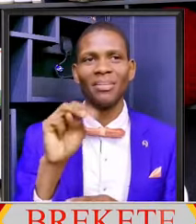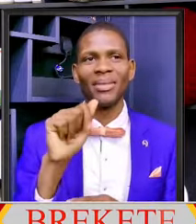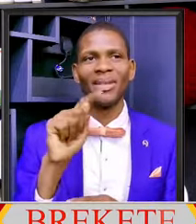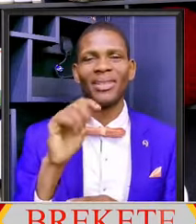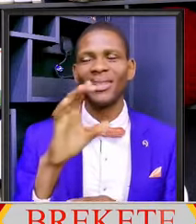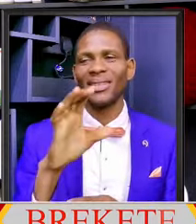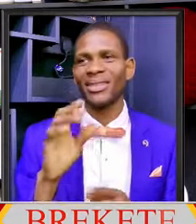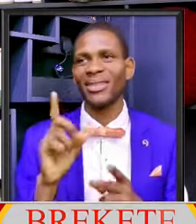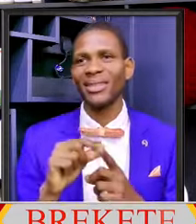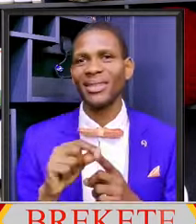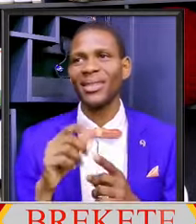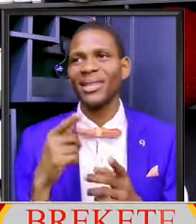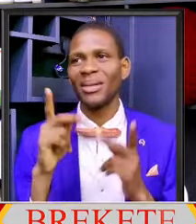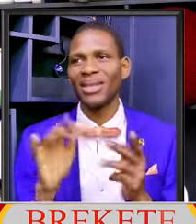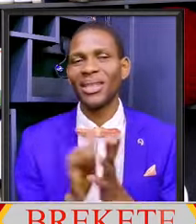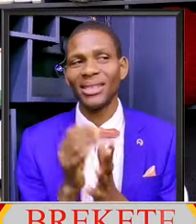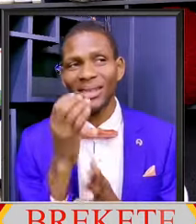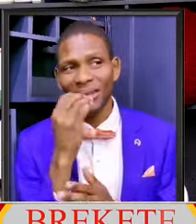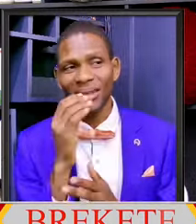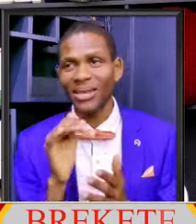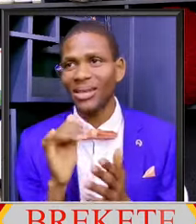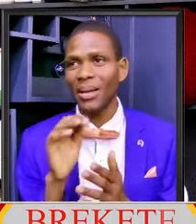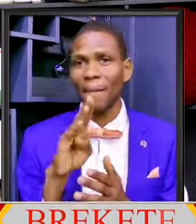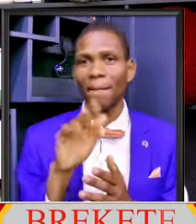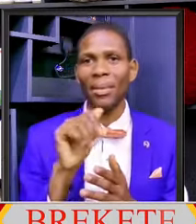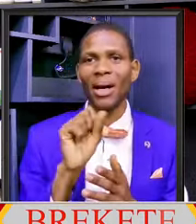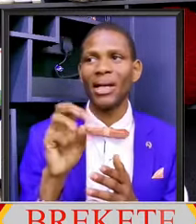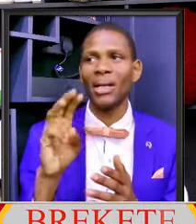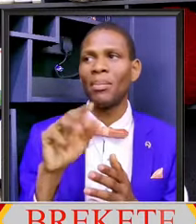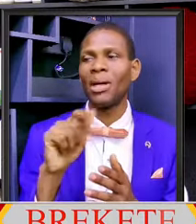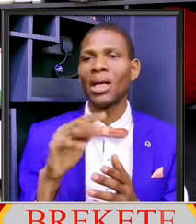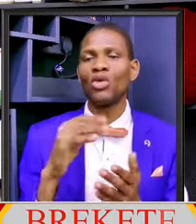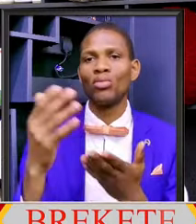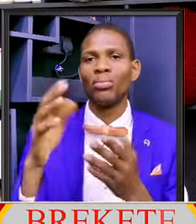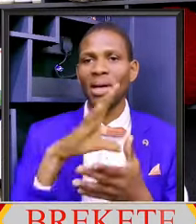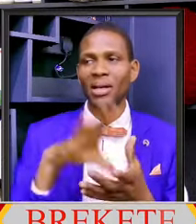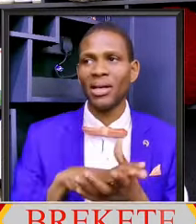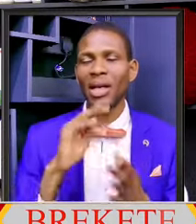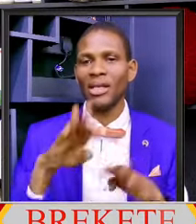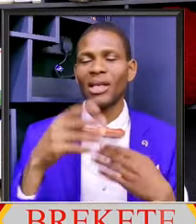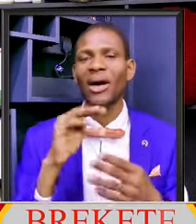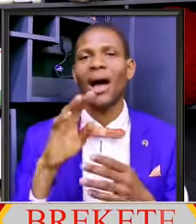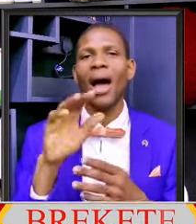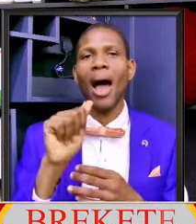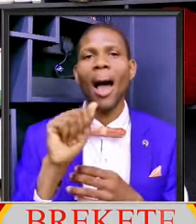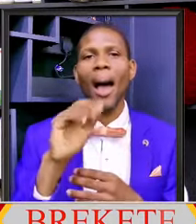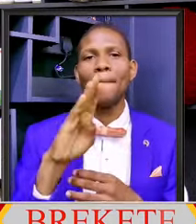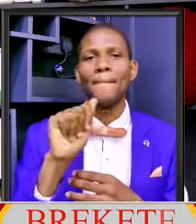Basmatic. Person where they chop that? Basmatic. Carry a back like a giver.